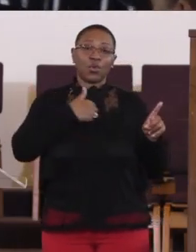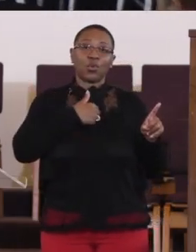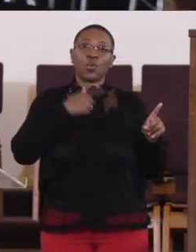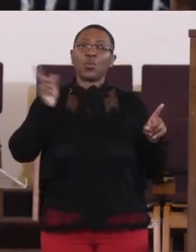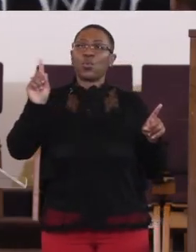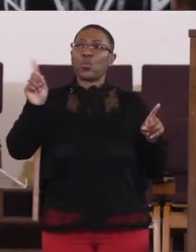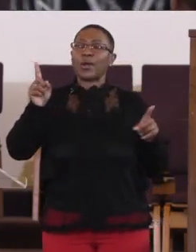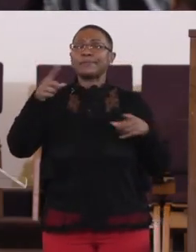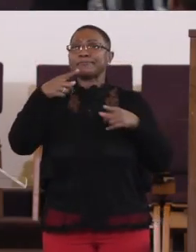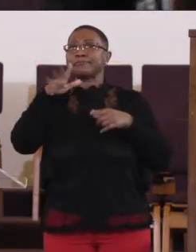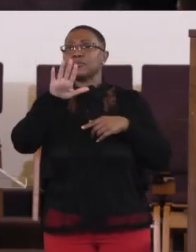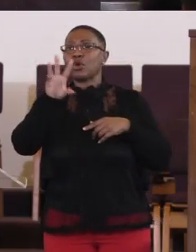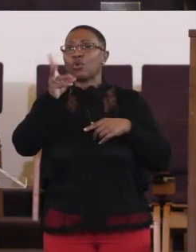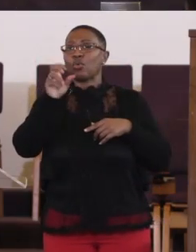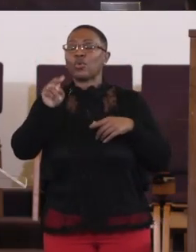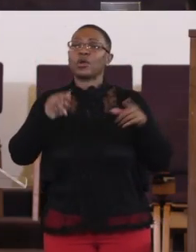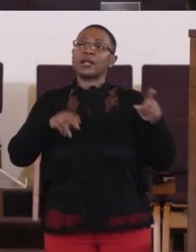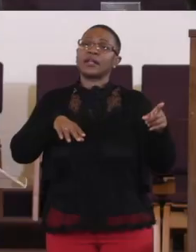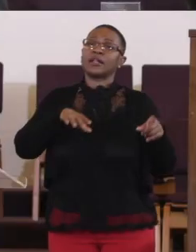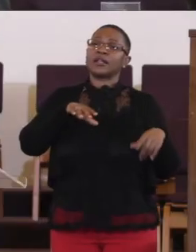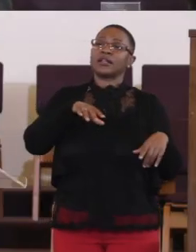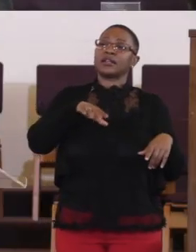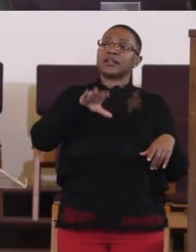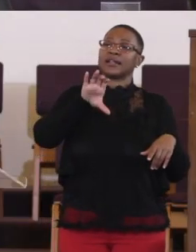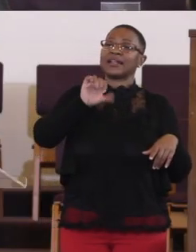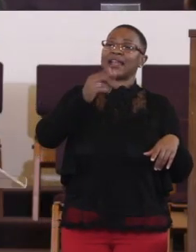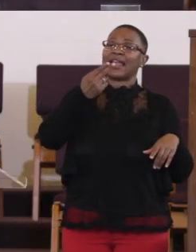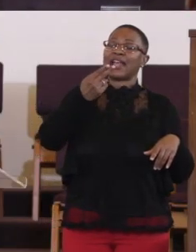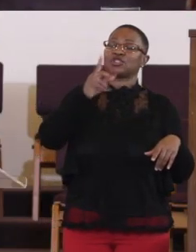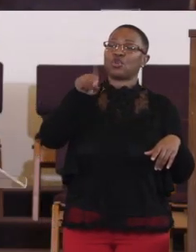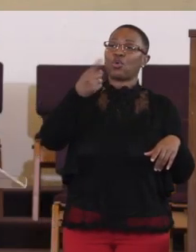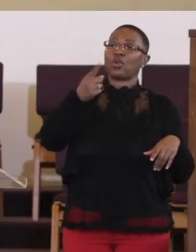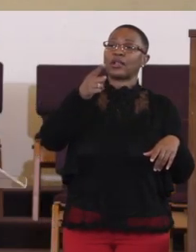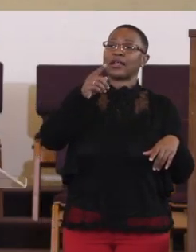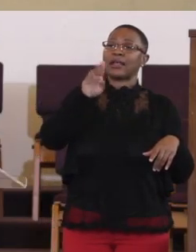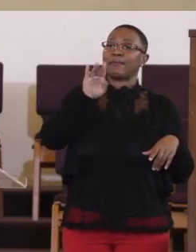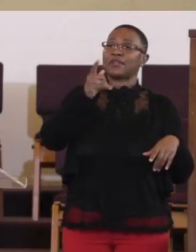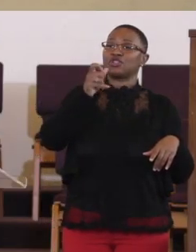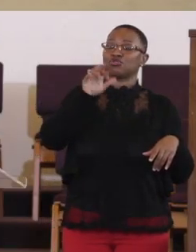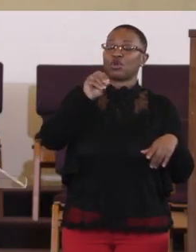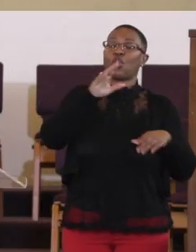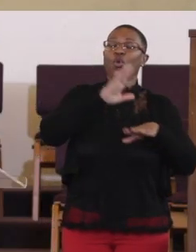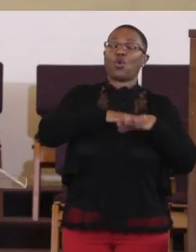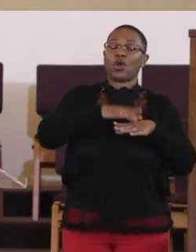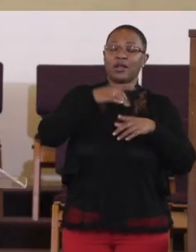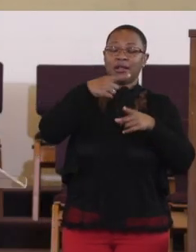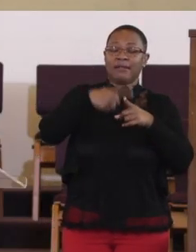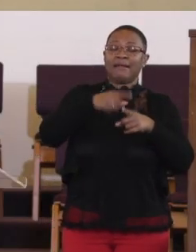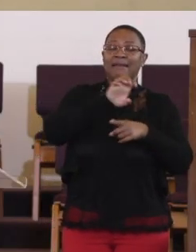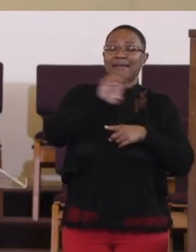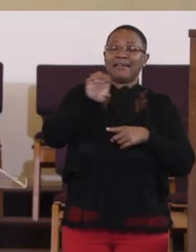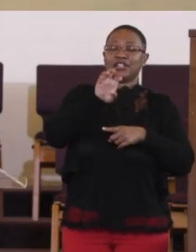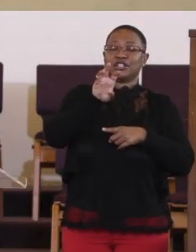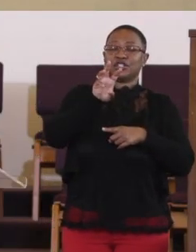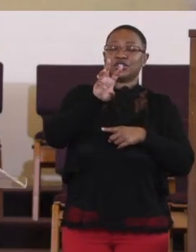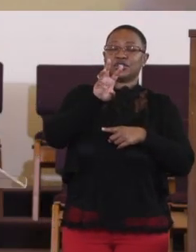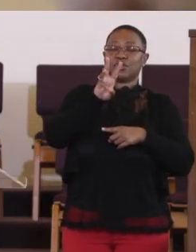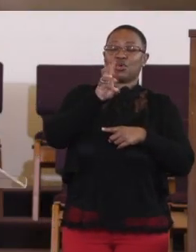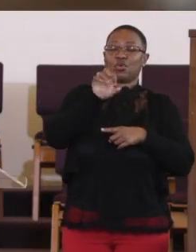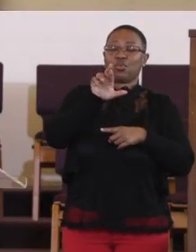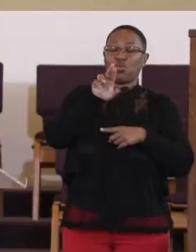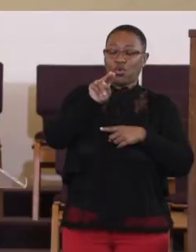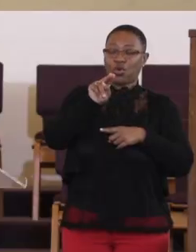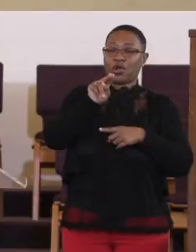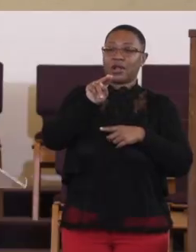you on? So Cash Only Bistro will be located on East Warren between Bedford, the old McGuire Cleaners. So